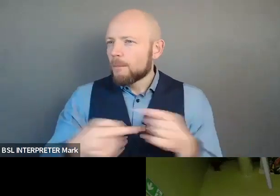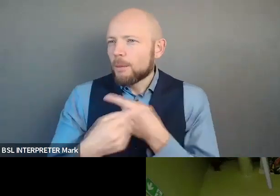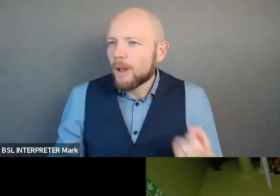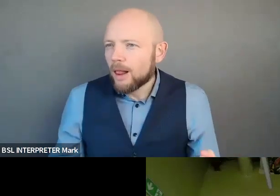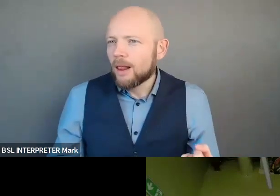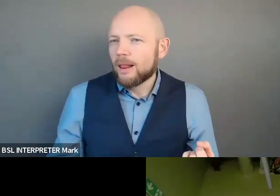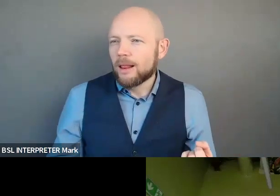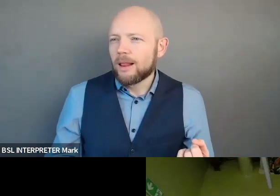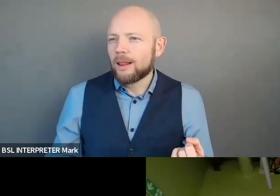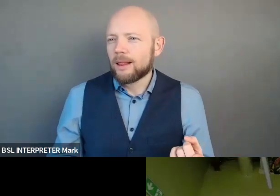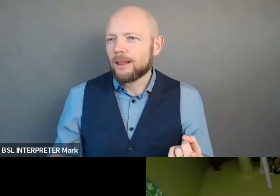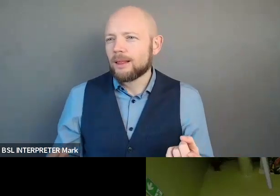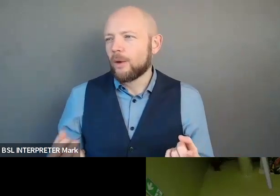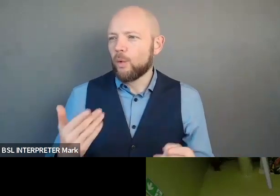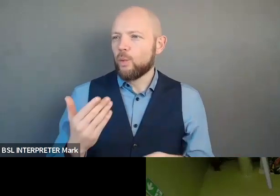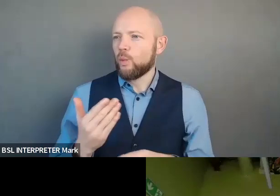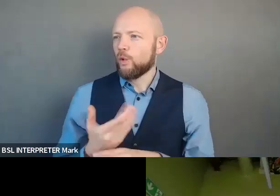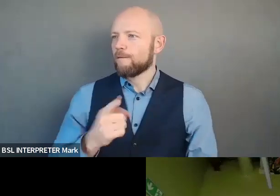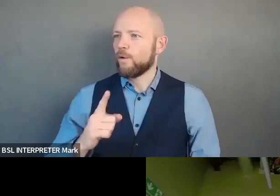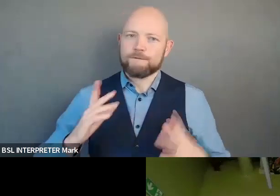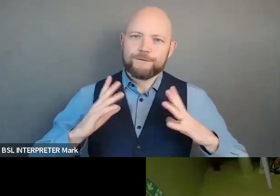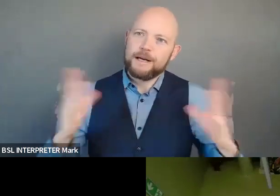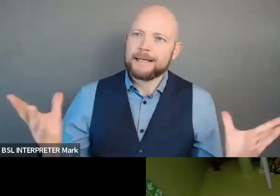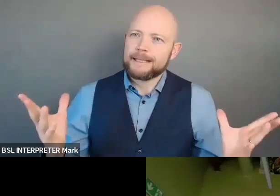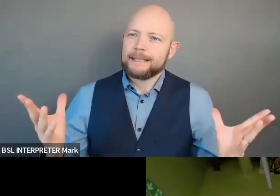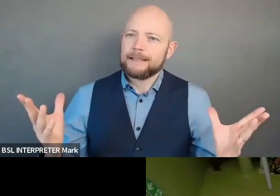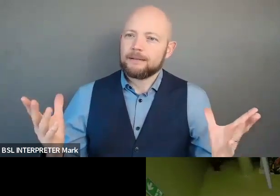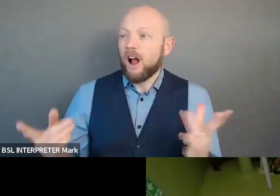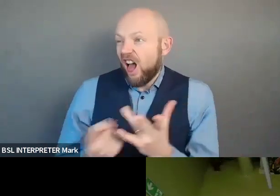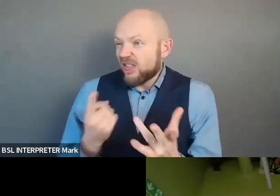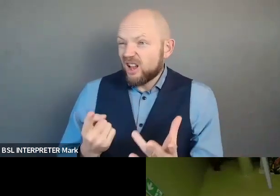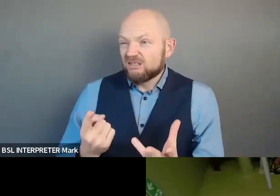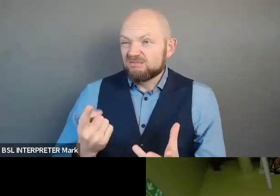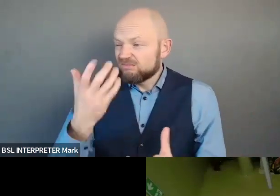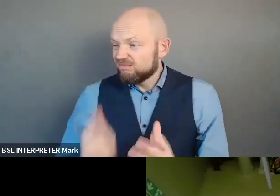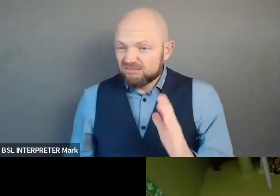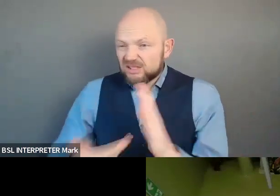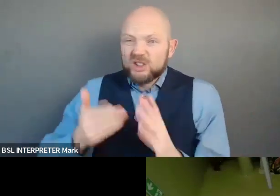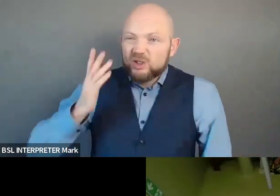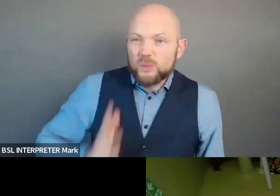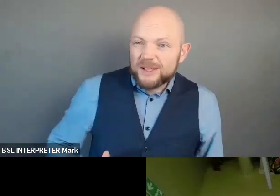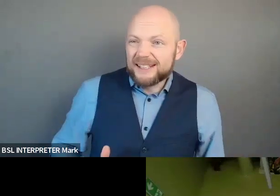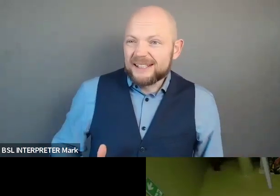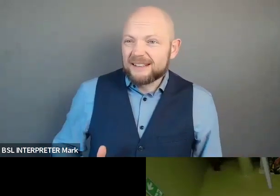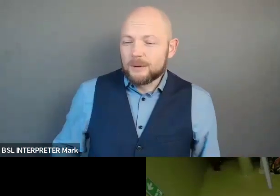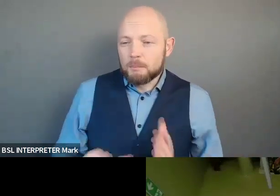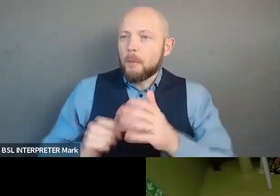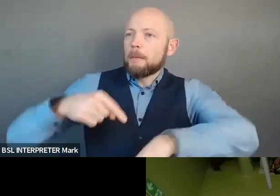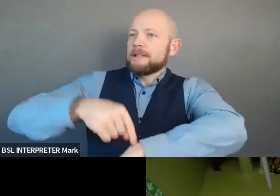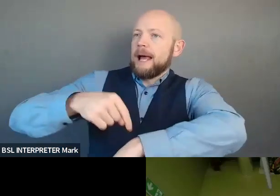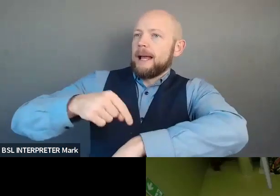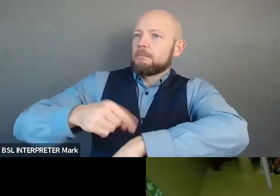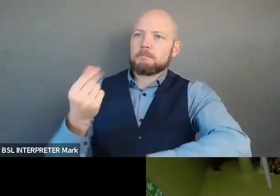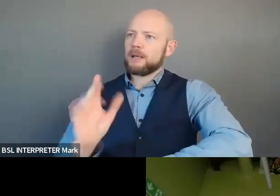pay may not do anything to reduce the complexity of their workload or the work-life balance that they're trying